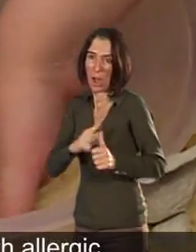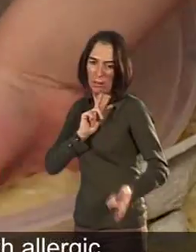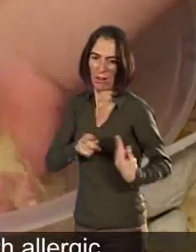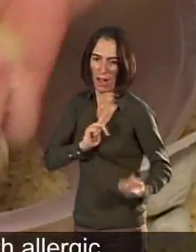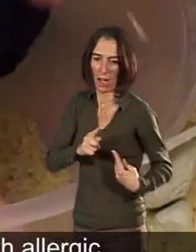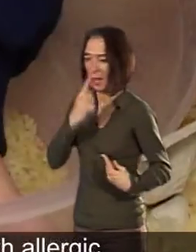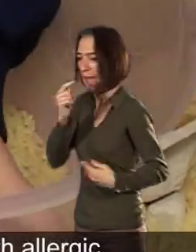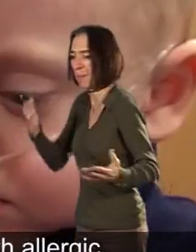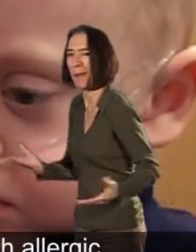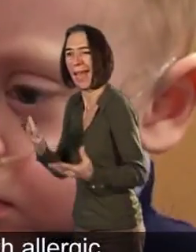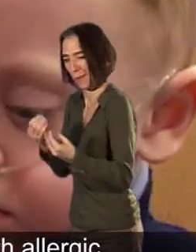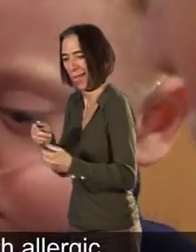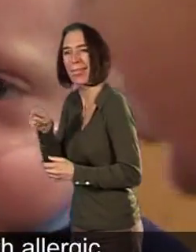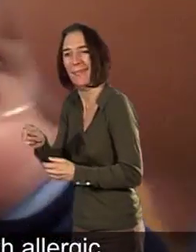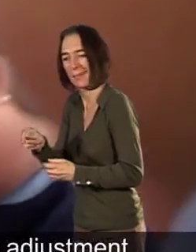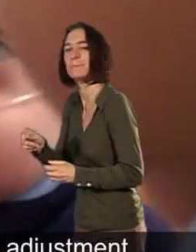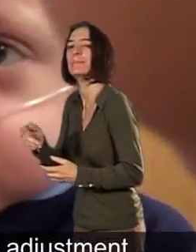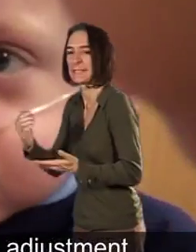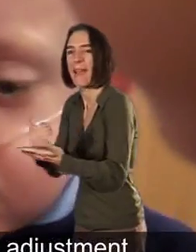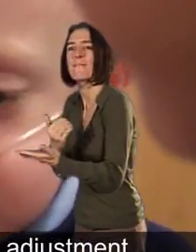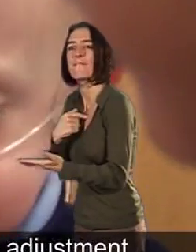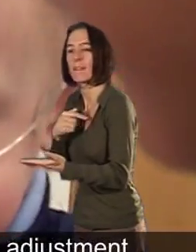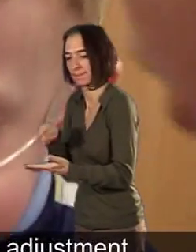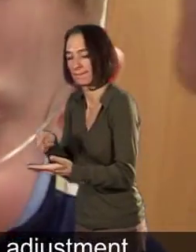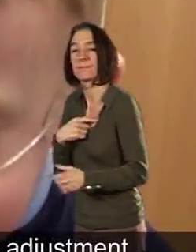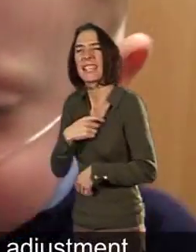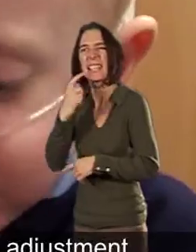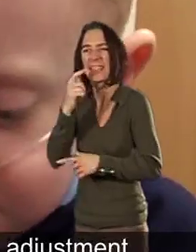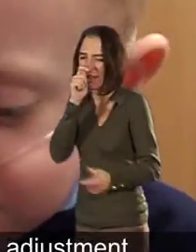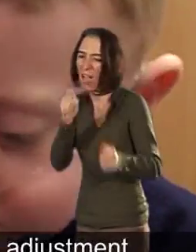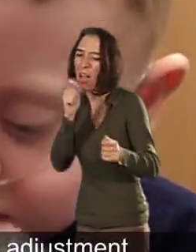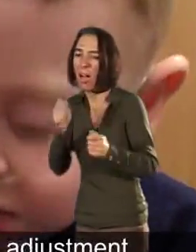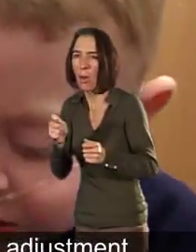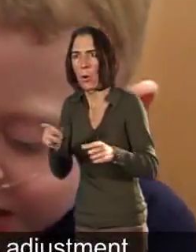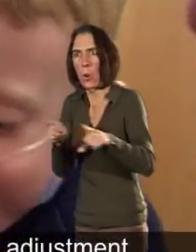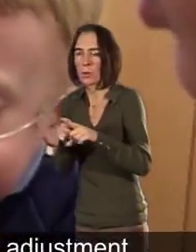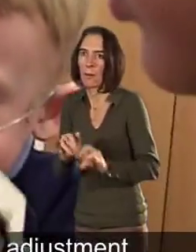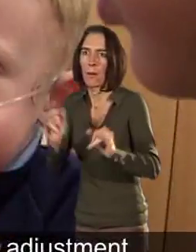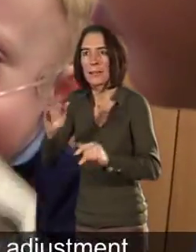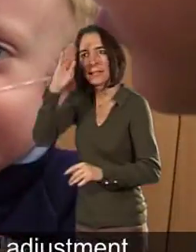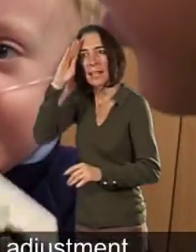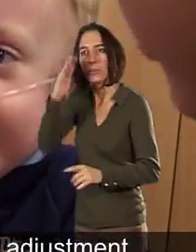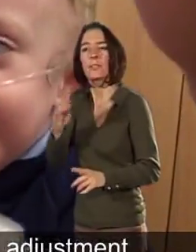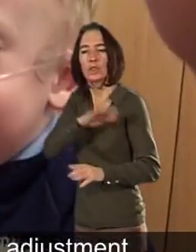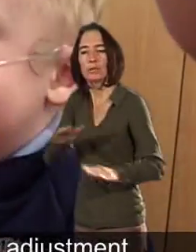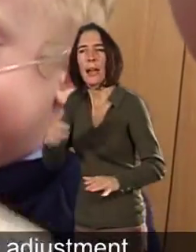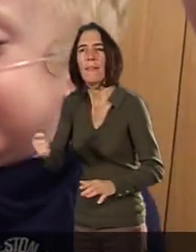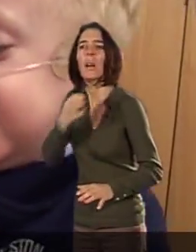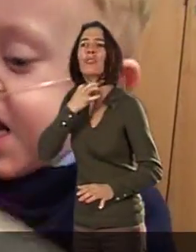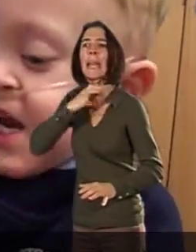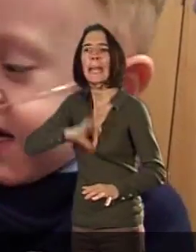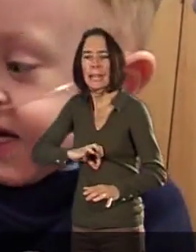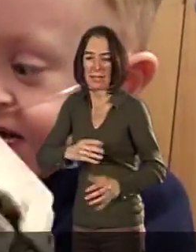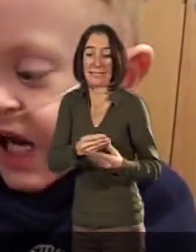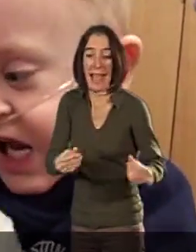allergic reactions can use these areas safely. This easy-to-implement reasonable adjustment also avoids the dangers of fine sand for children